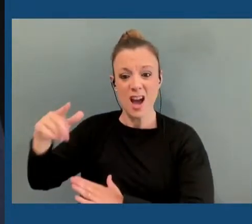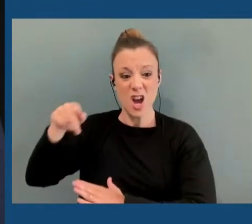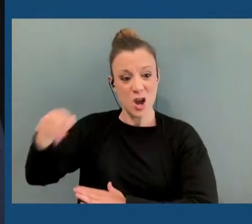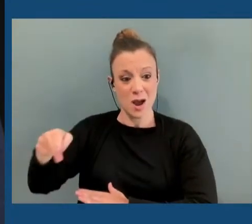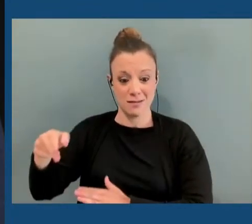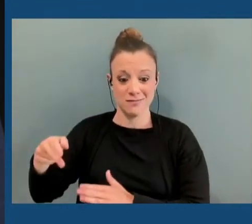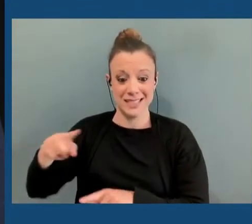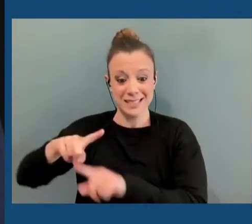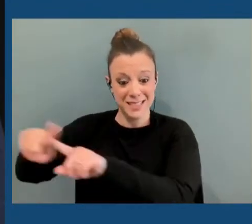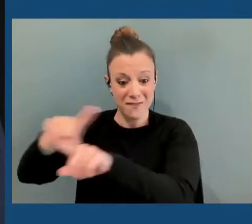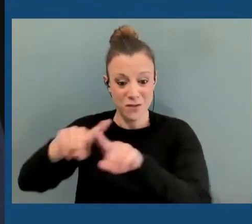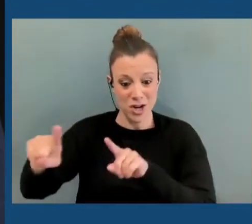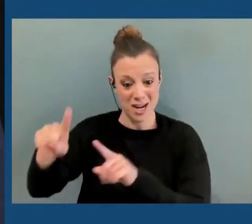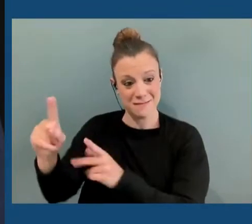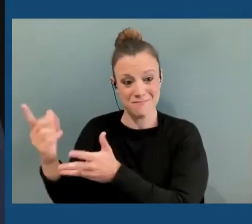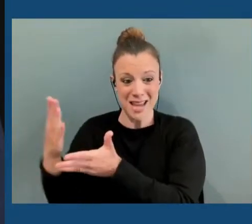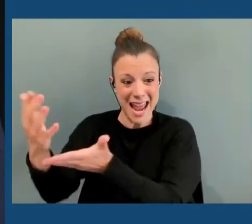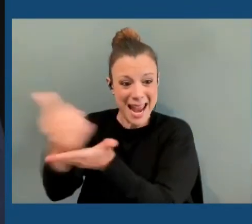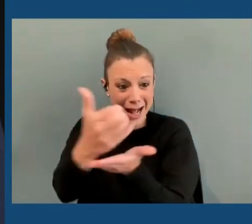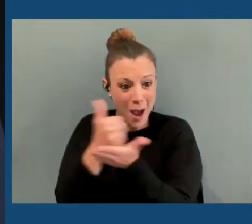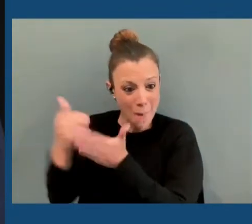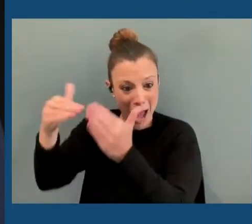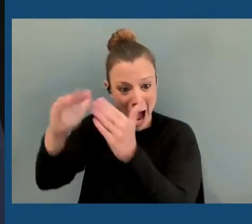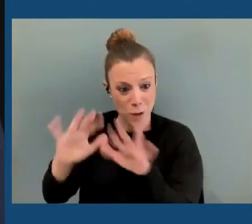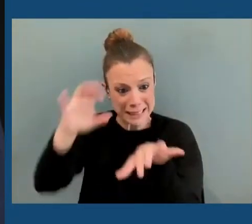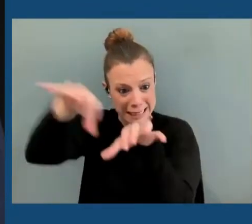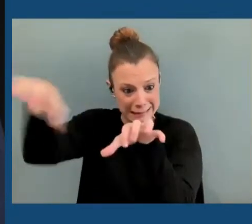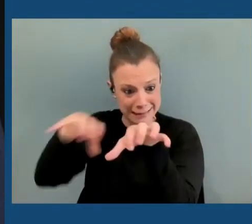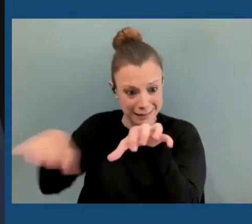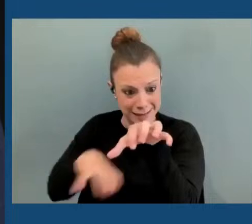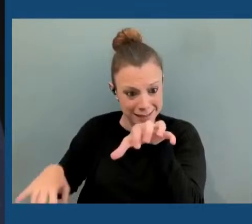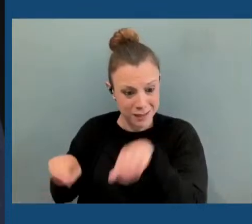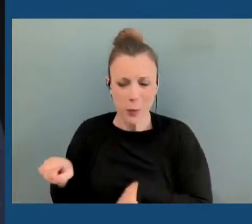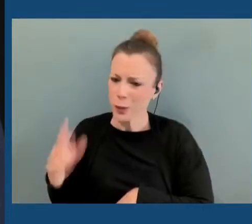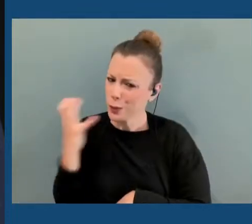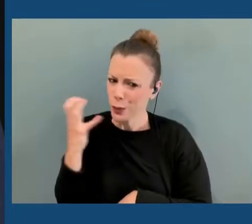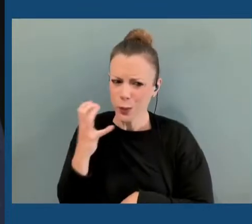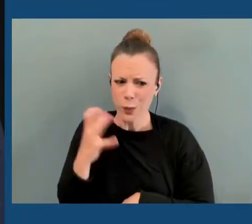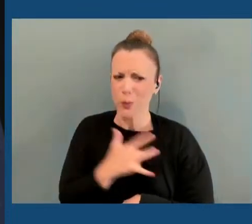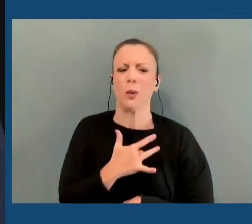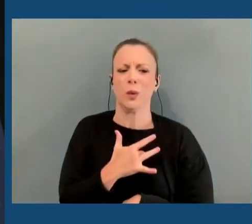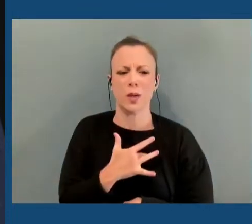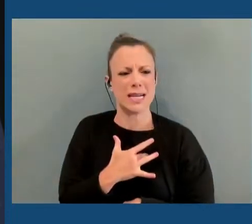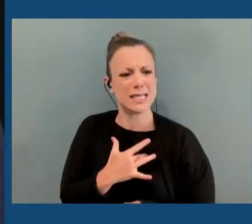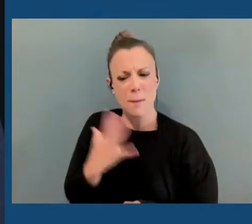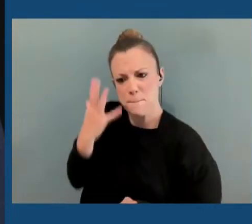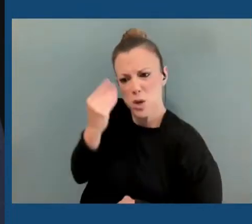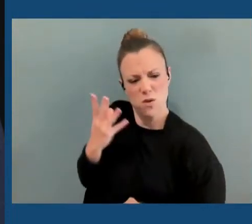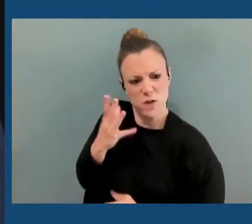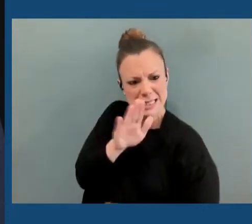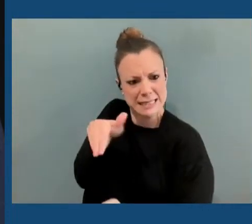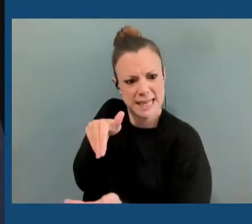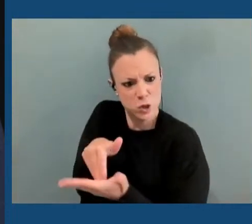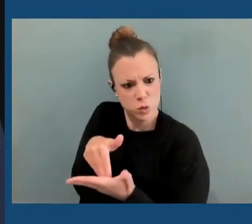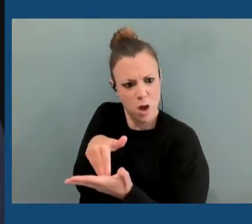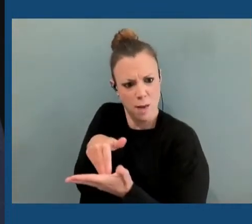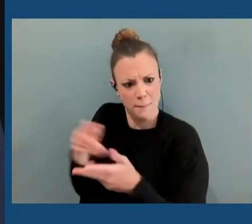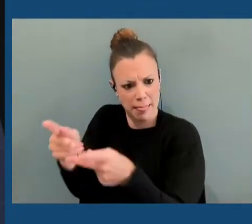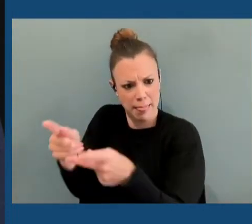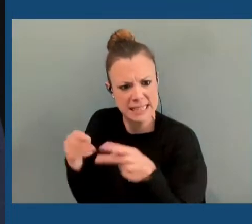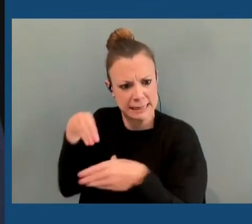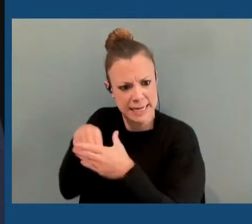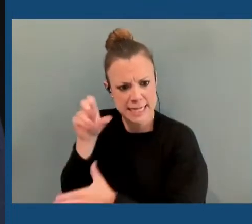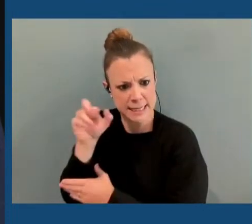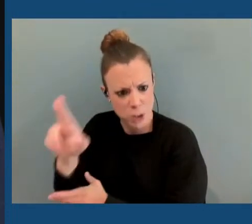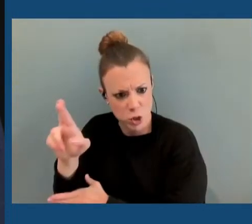critically important part, this vital part of Syracuse. That's exactly what we're doing. When this place closed